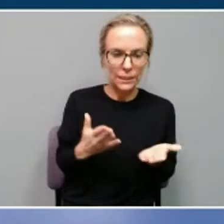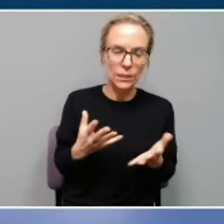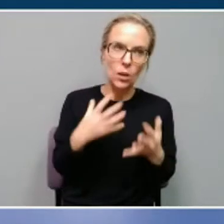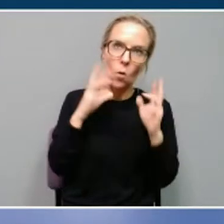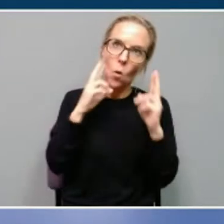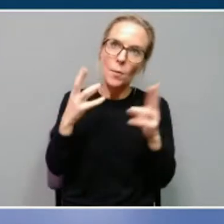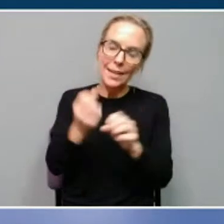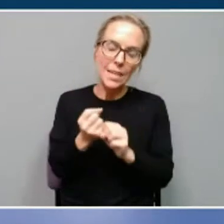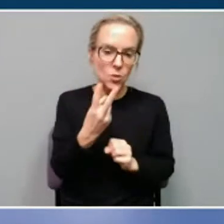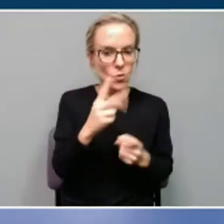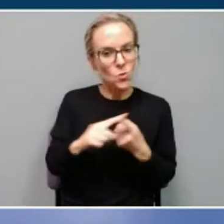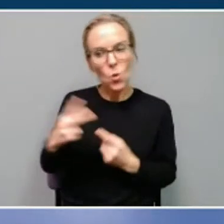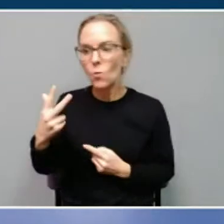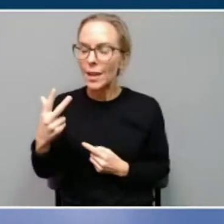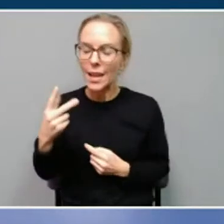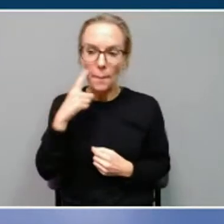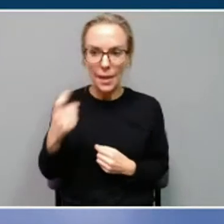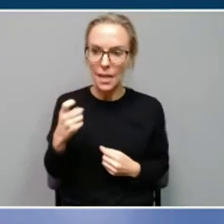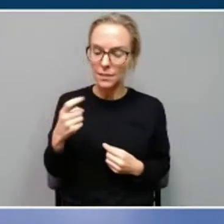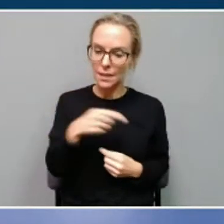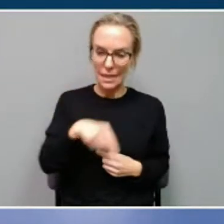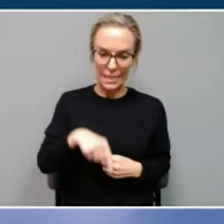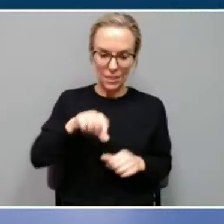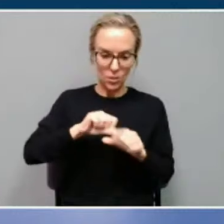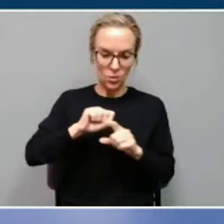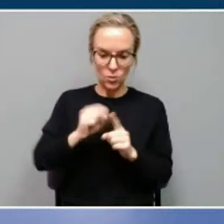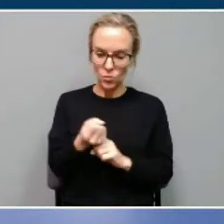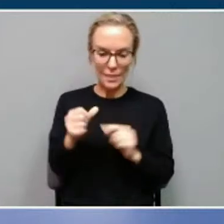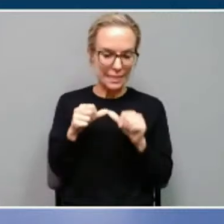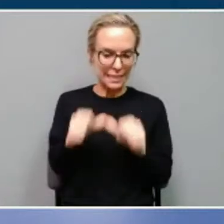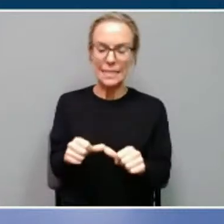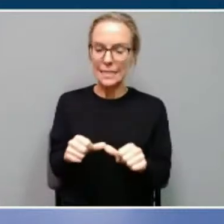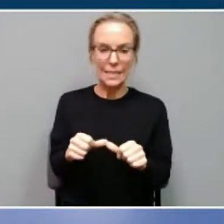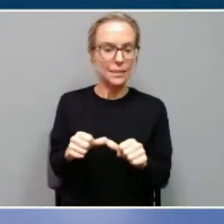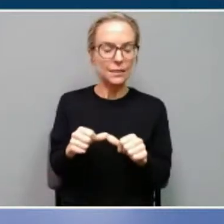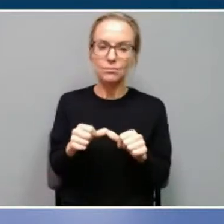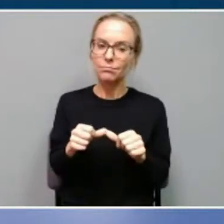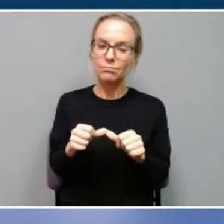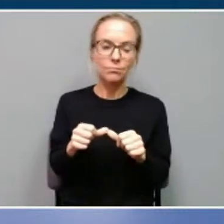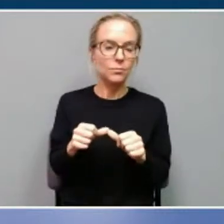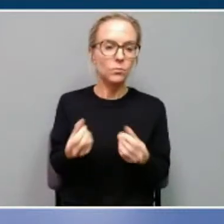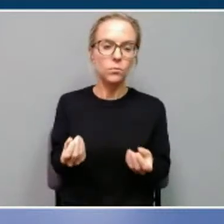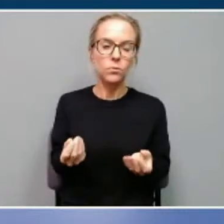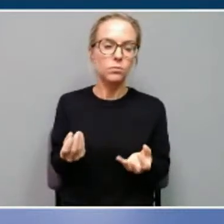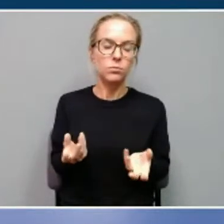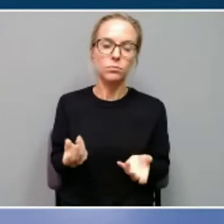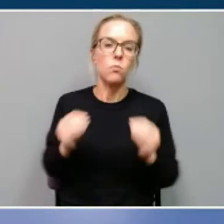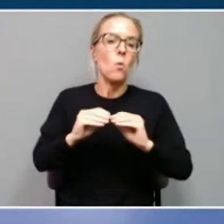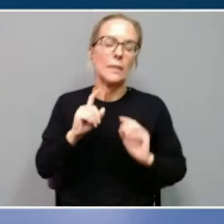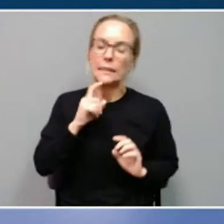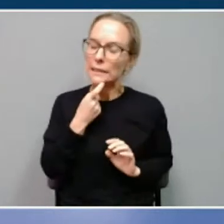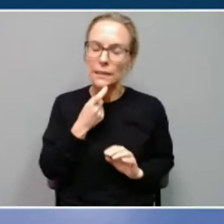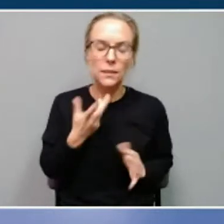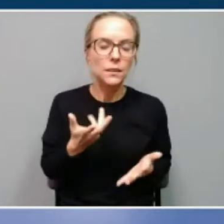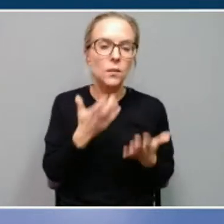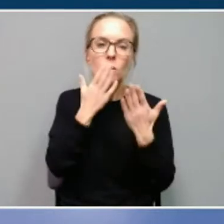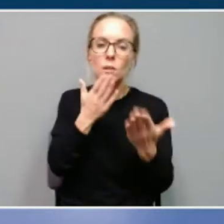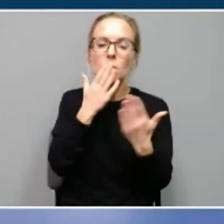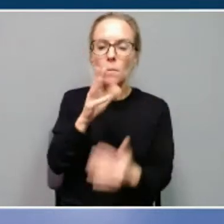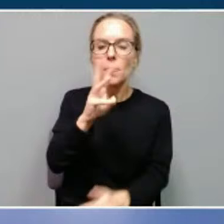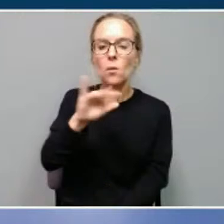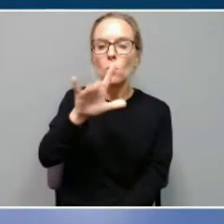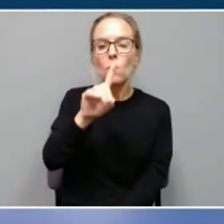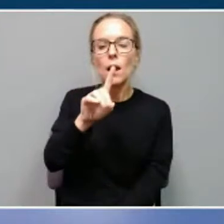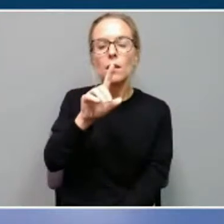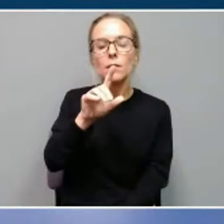situation continues to get more dire. Want to thank Wild Health, UK